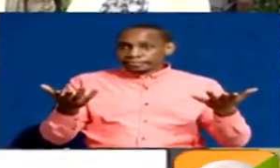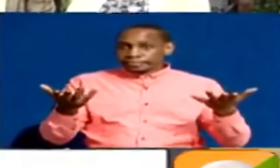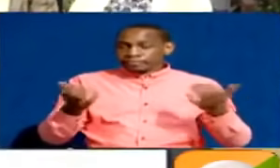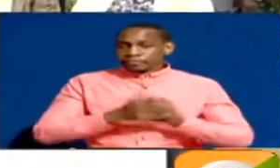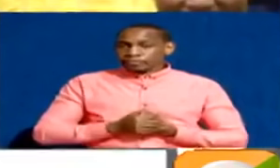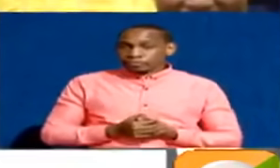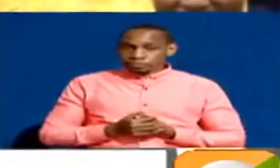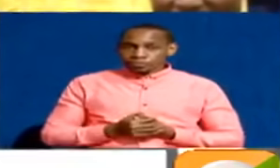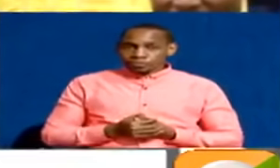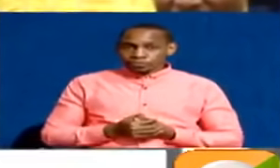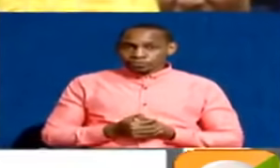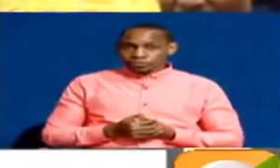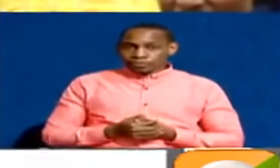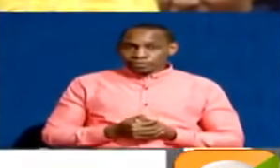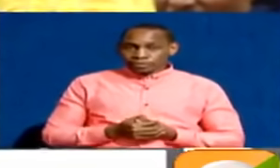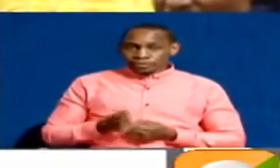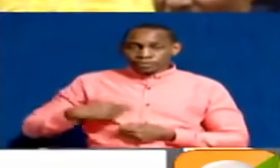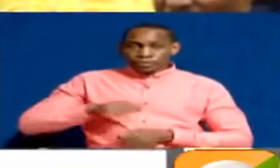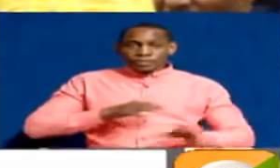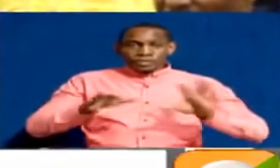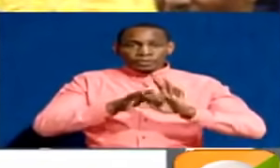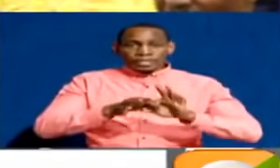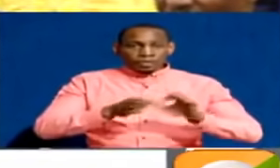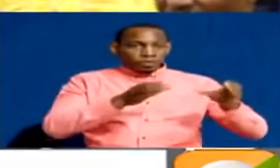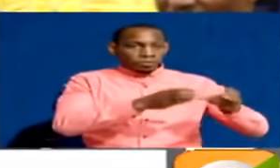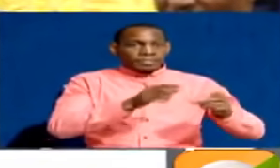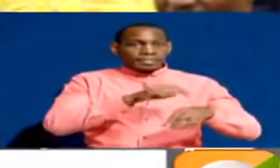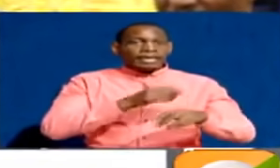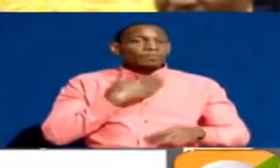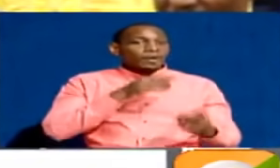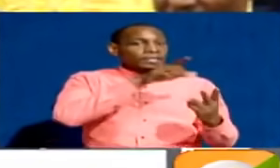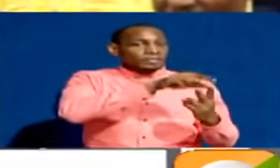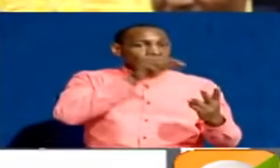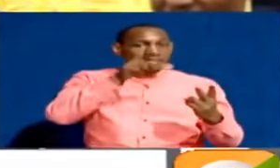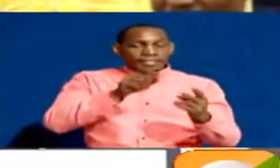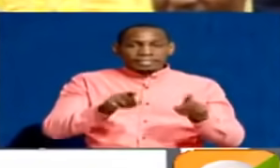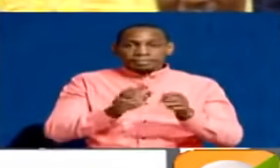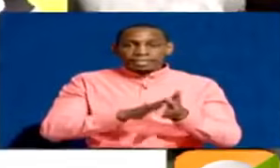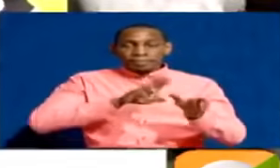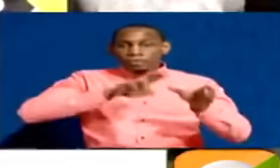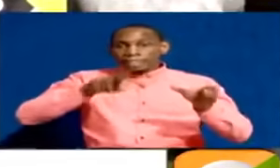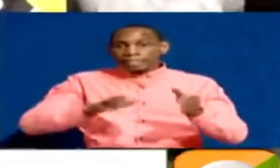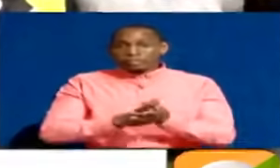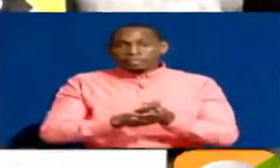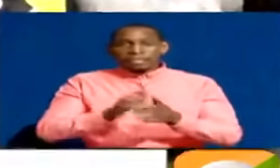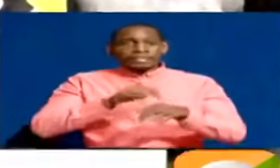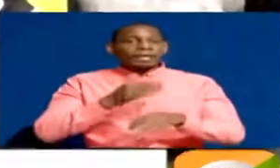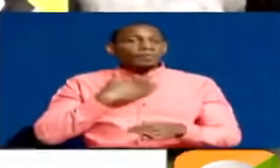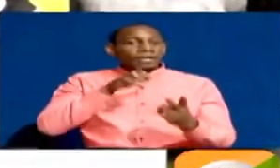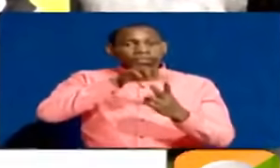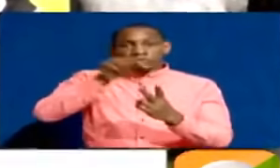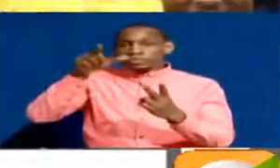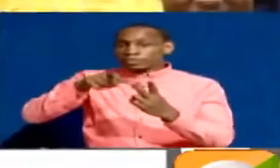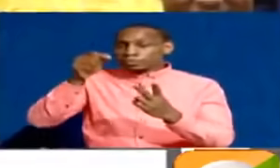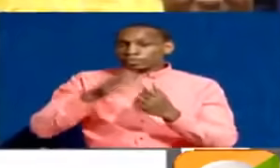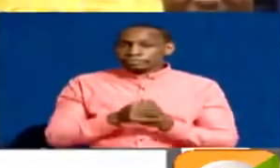We join parties by choice. And you leave by choice. So